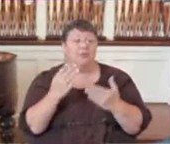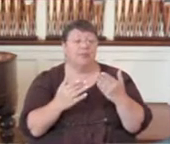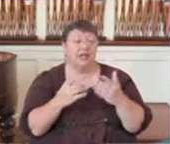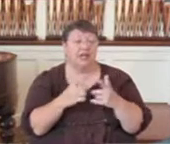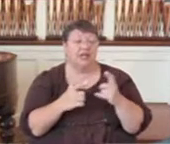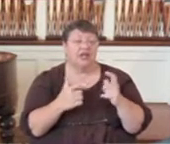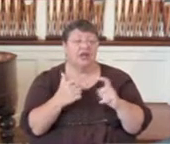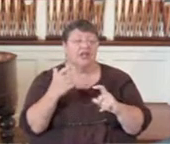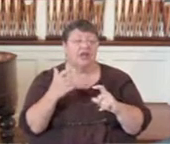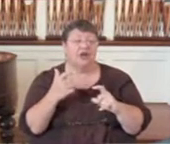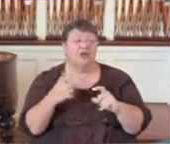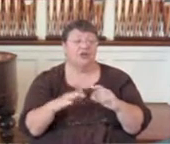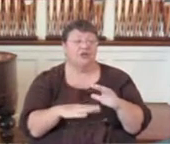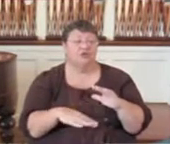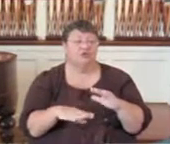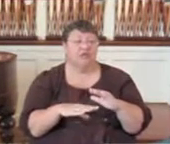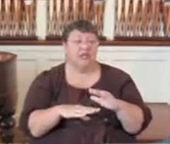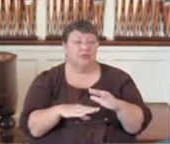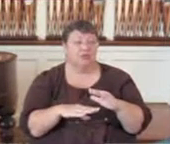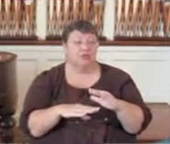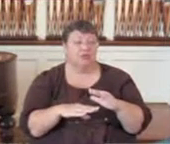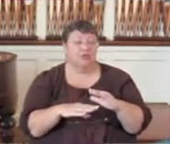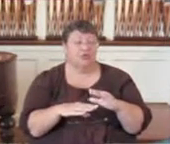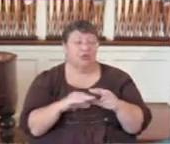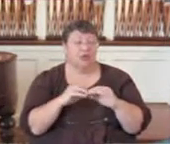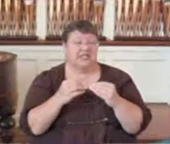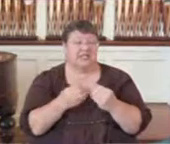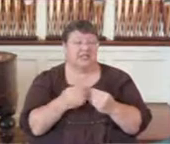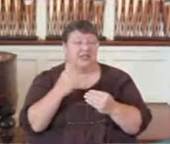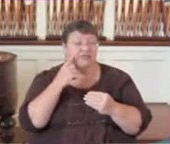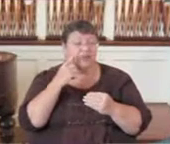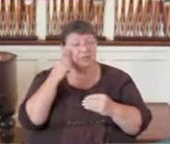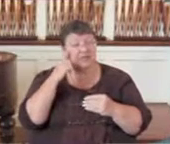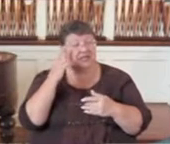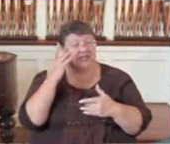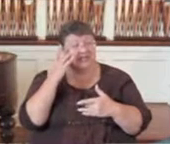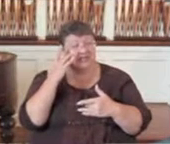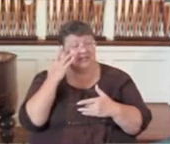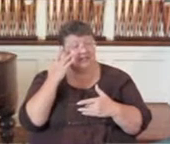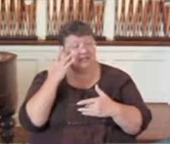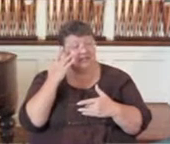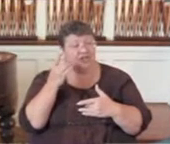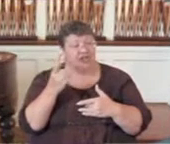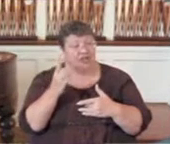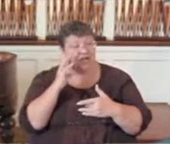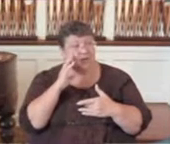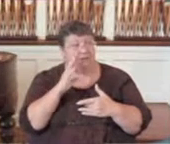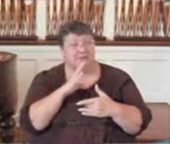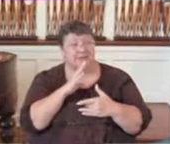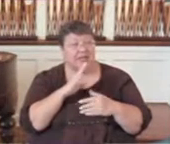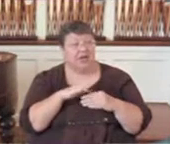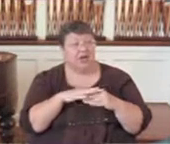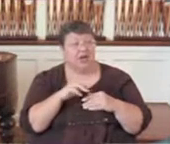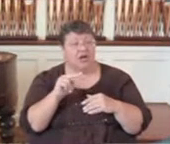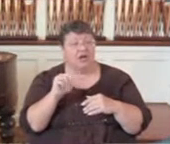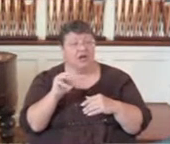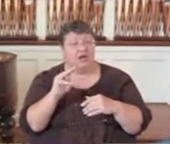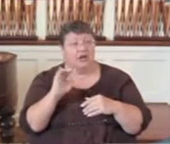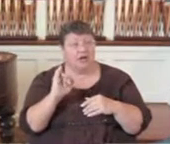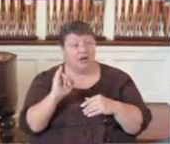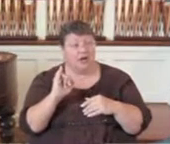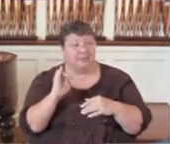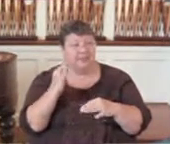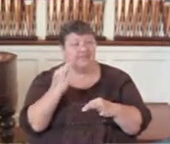the largest grassroots organization for mental illness. And she's going to be speaking on NAMI